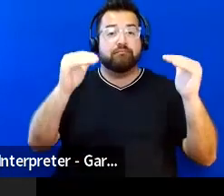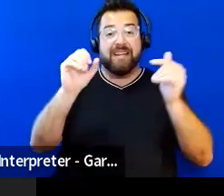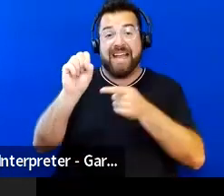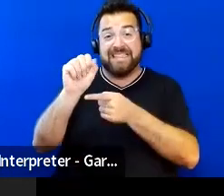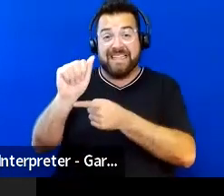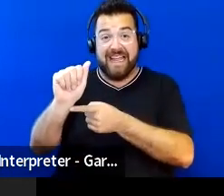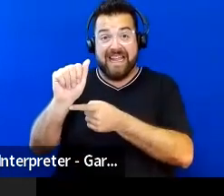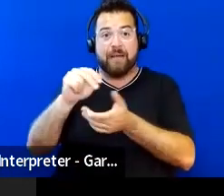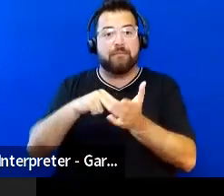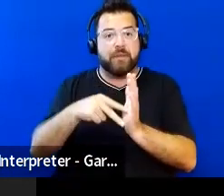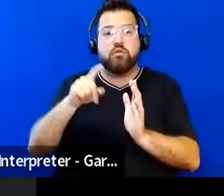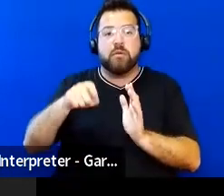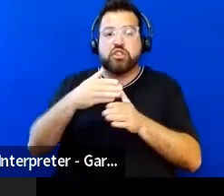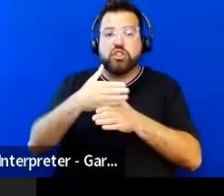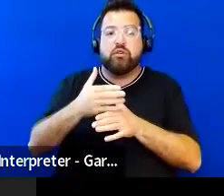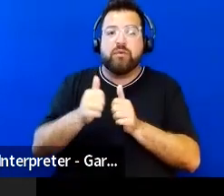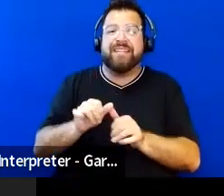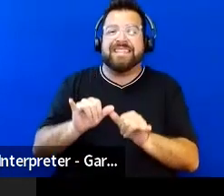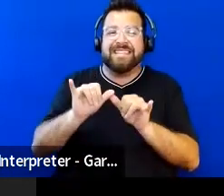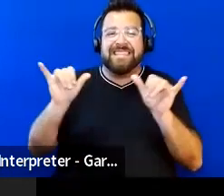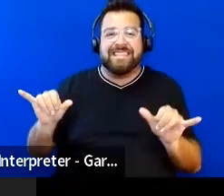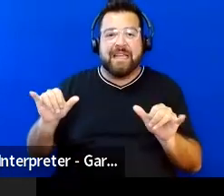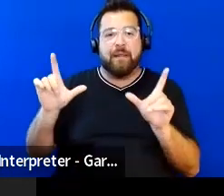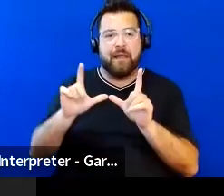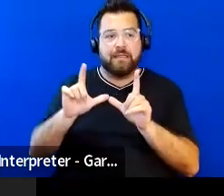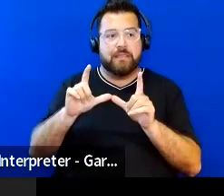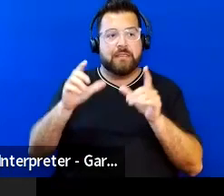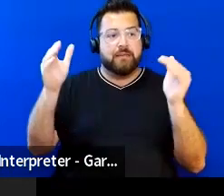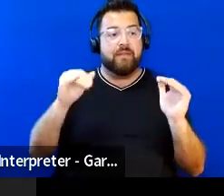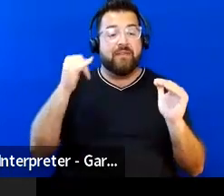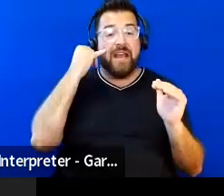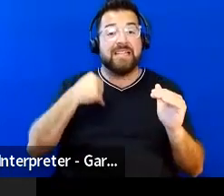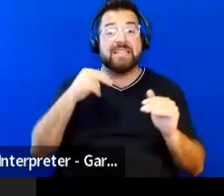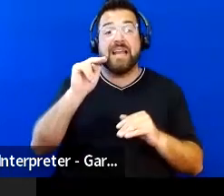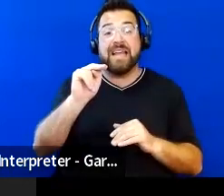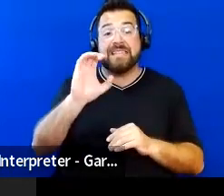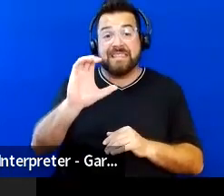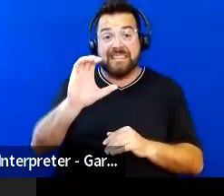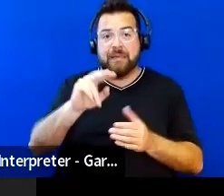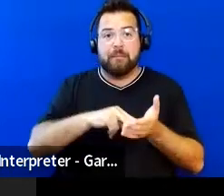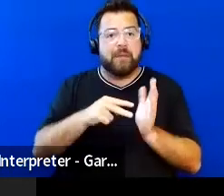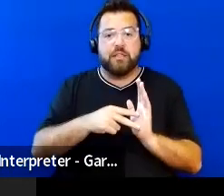same license. If it has the NC, that means that you cannot make money on it. And if it